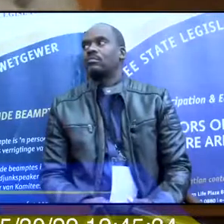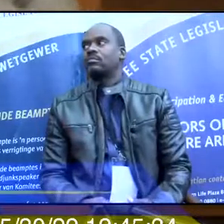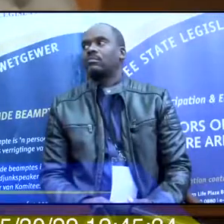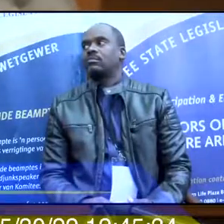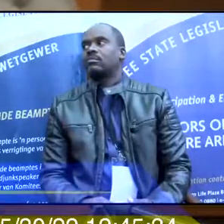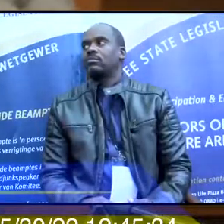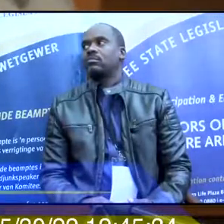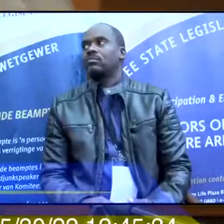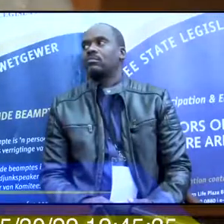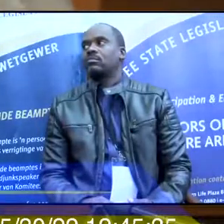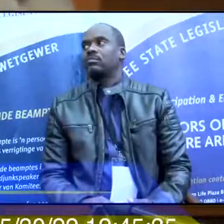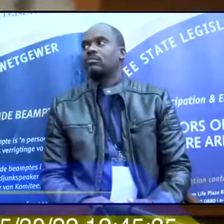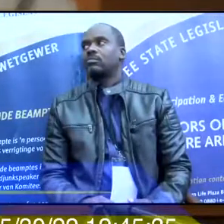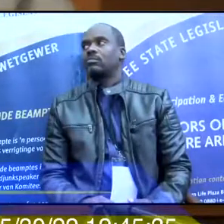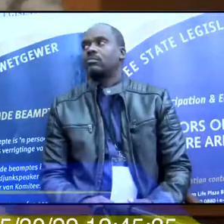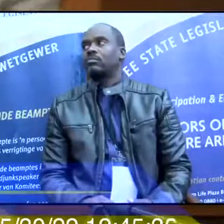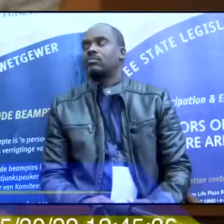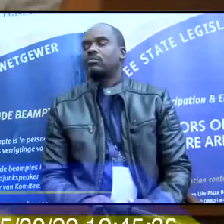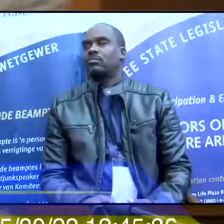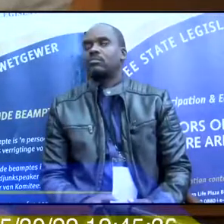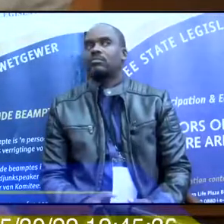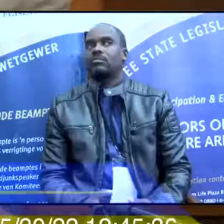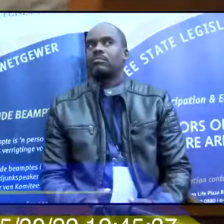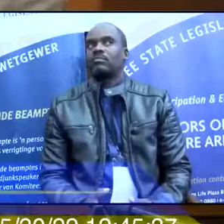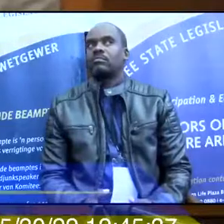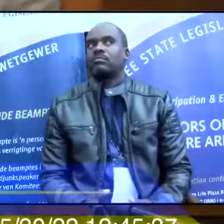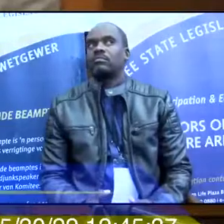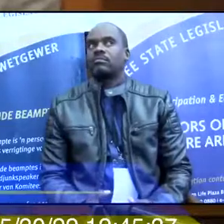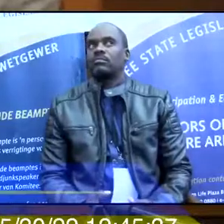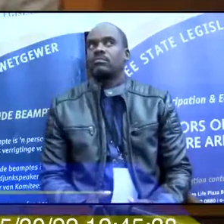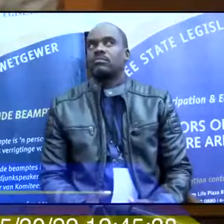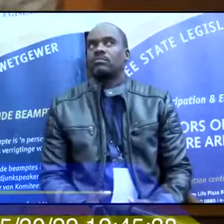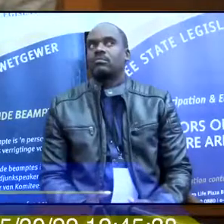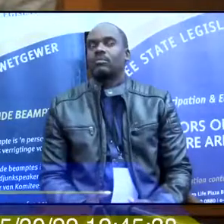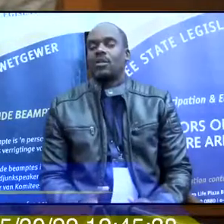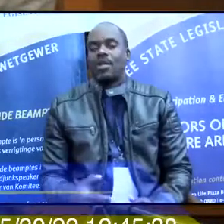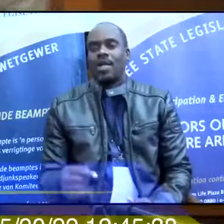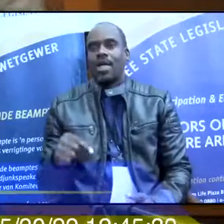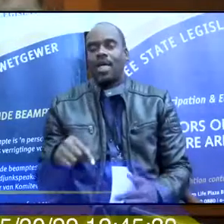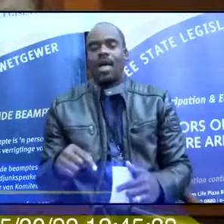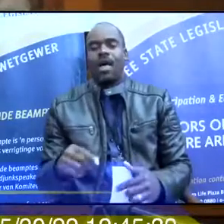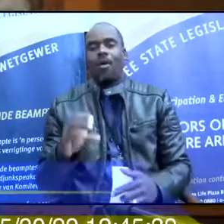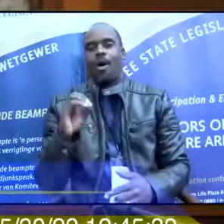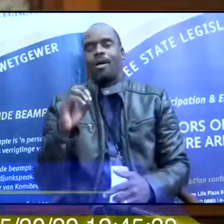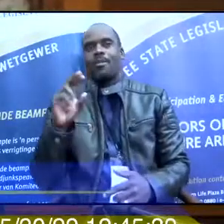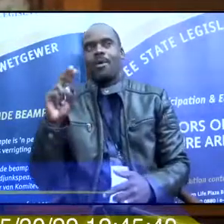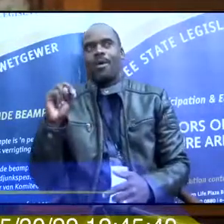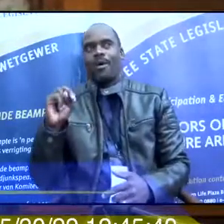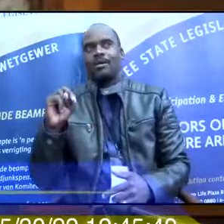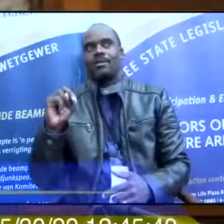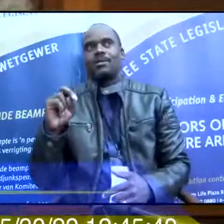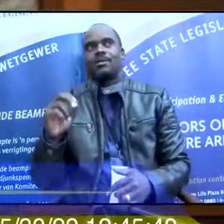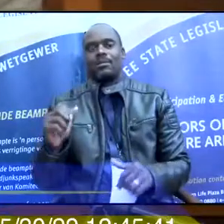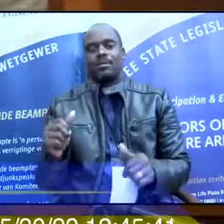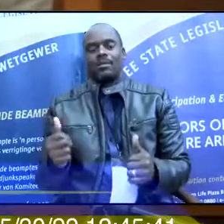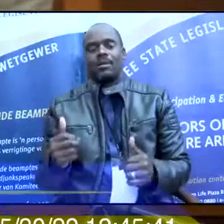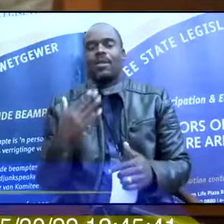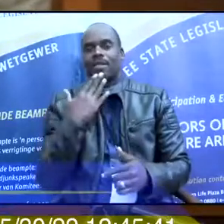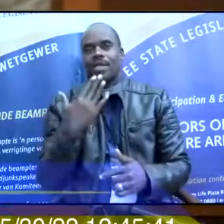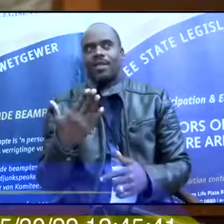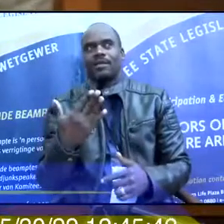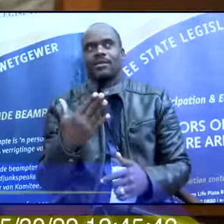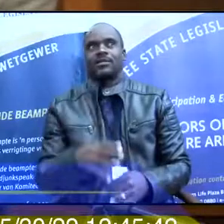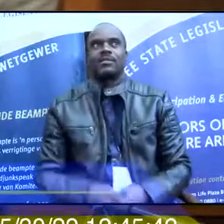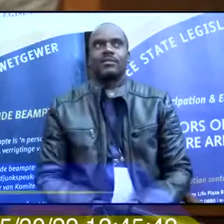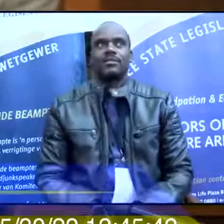one this one okay oh now i'm on oh no no thanks